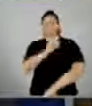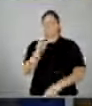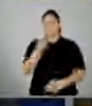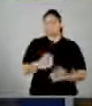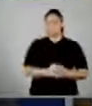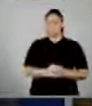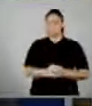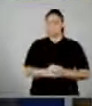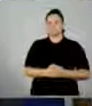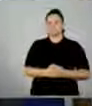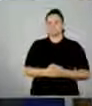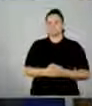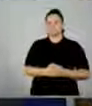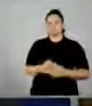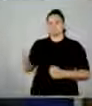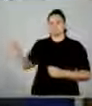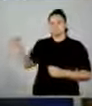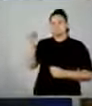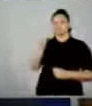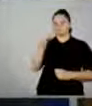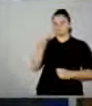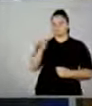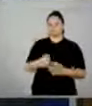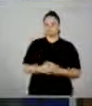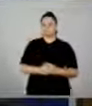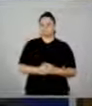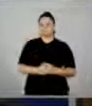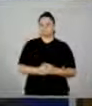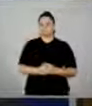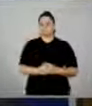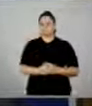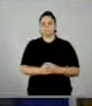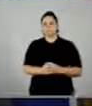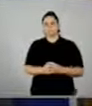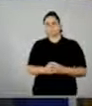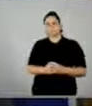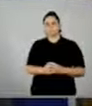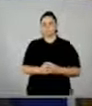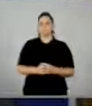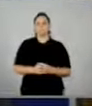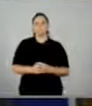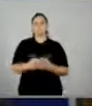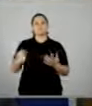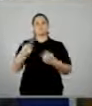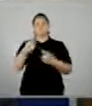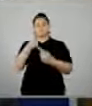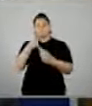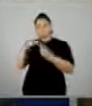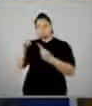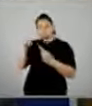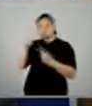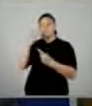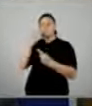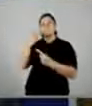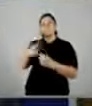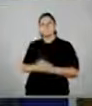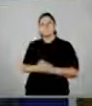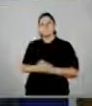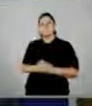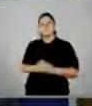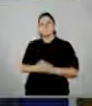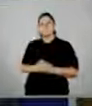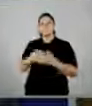Come back across this one. The TGA information on the jab says it should be a case-by-case basis for